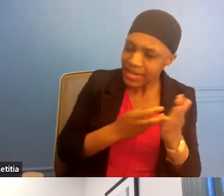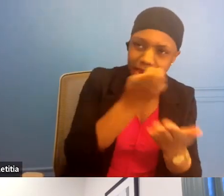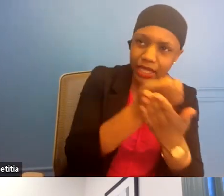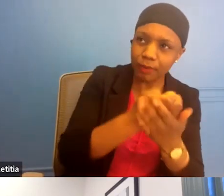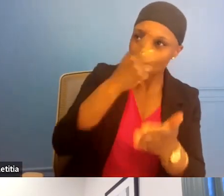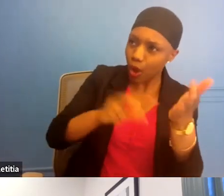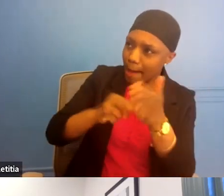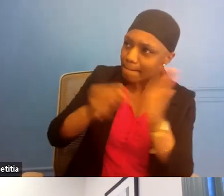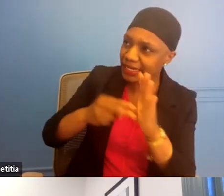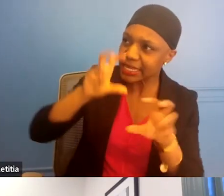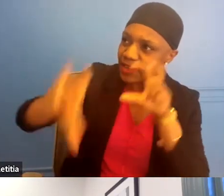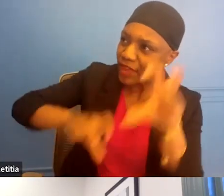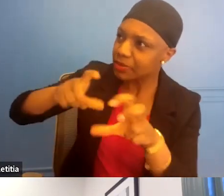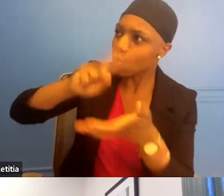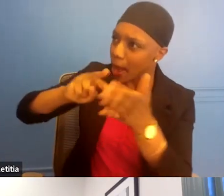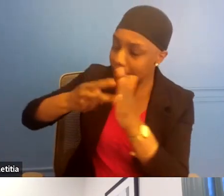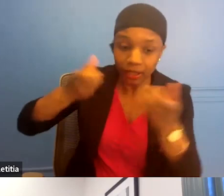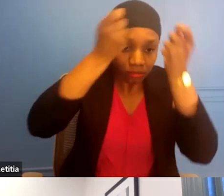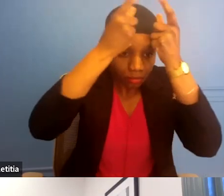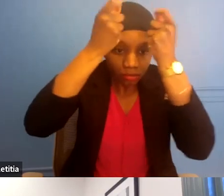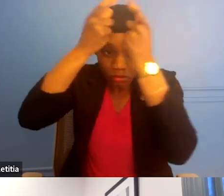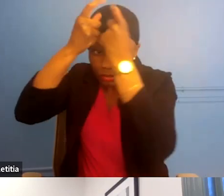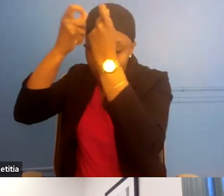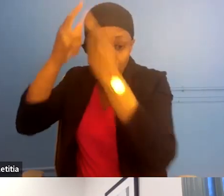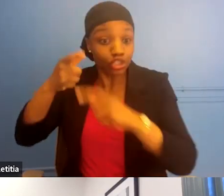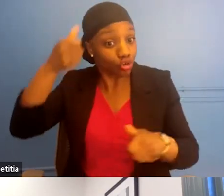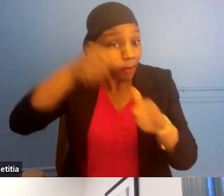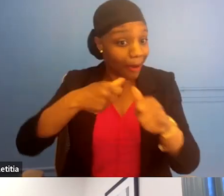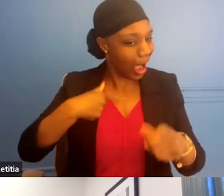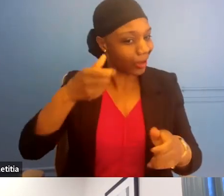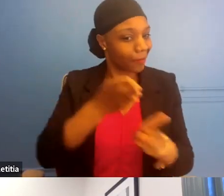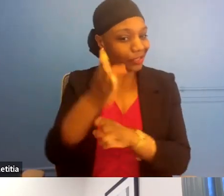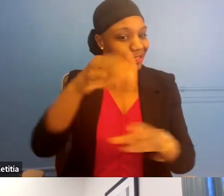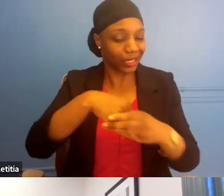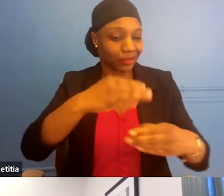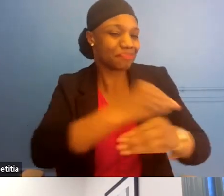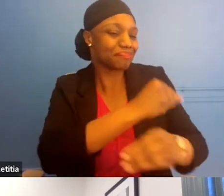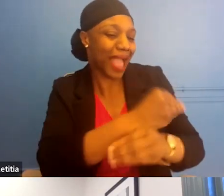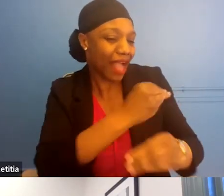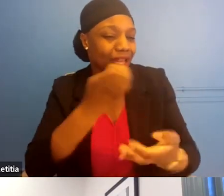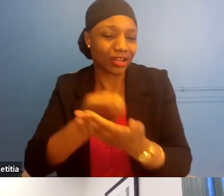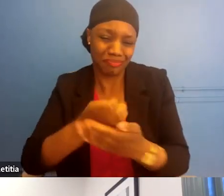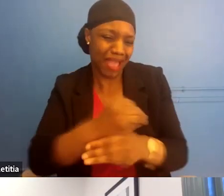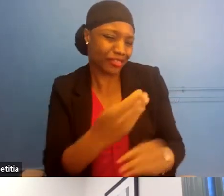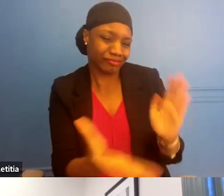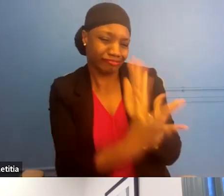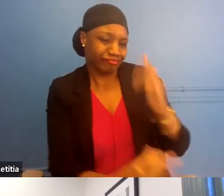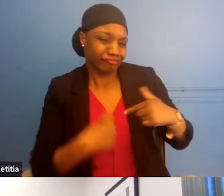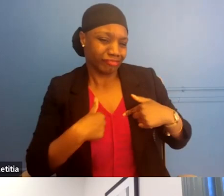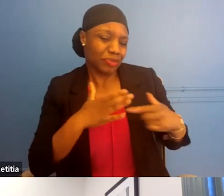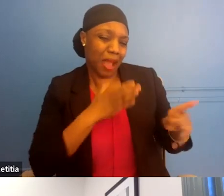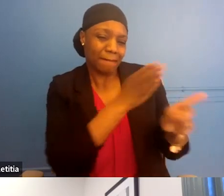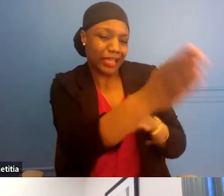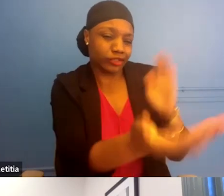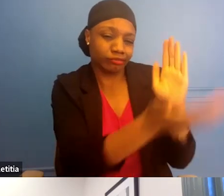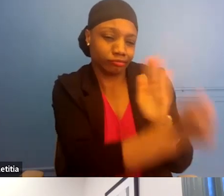So as Bev mentioned, I ended up majoring in econ and math. Math came quite naturally to me. I ended up having that as a major.